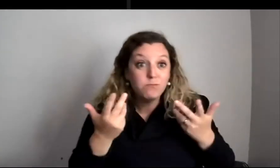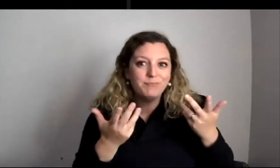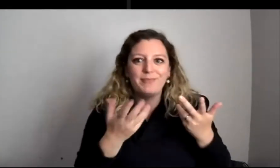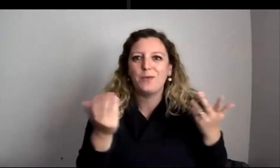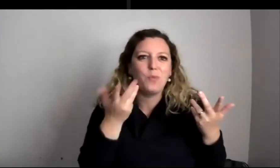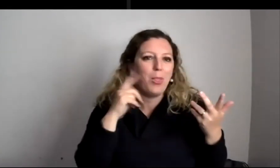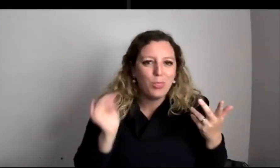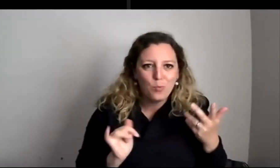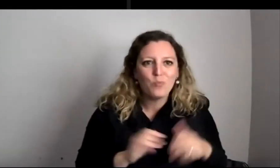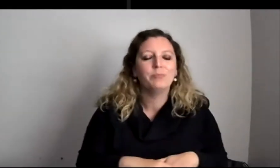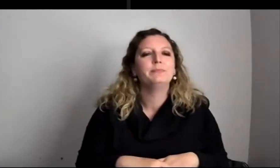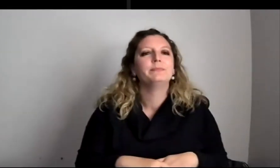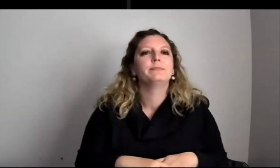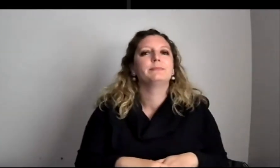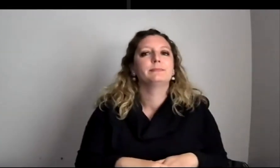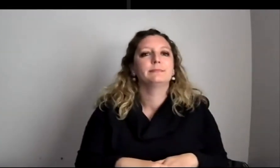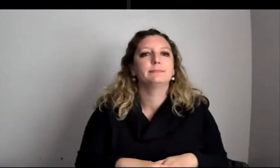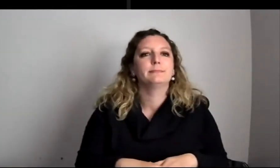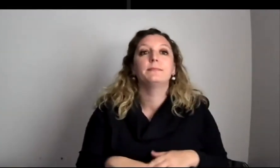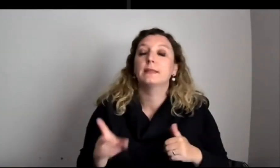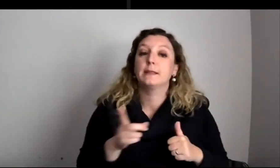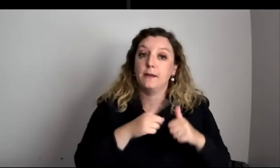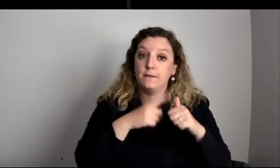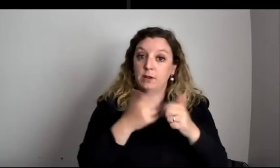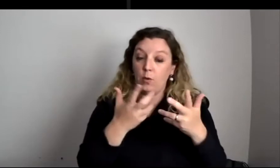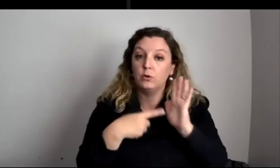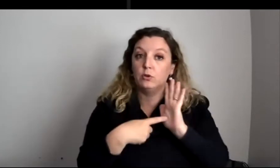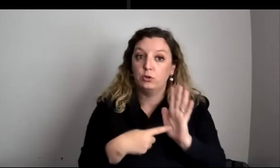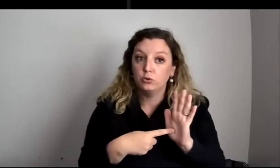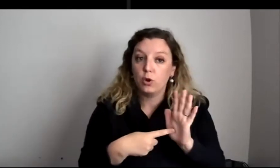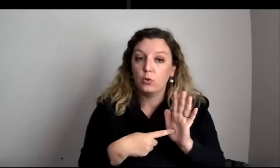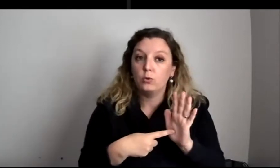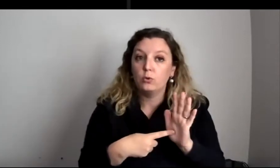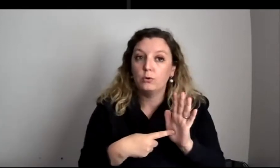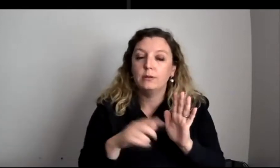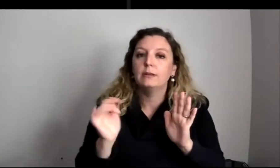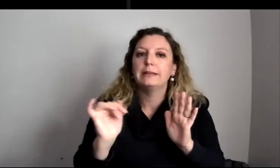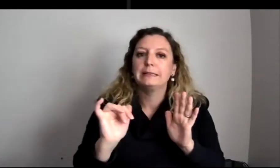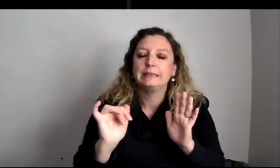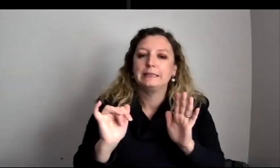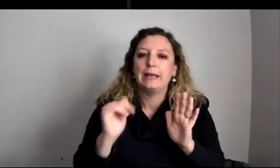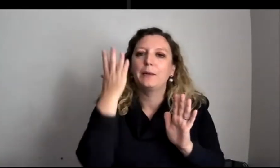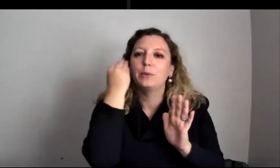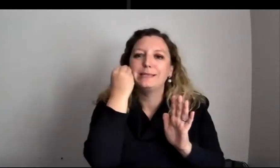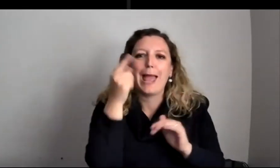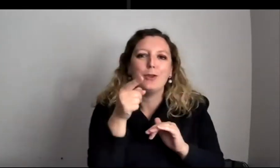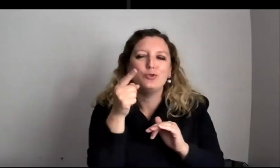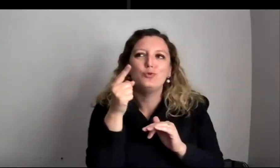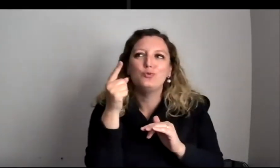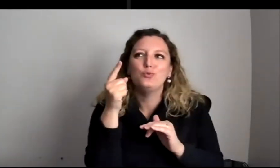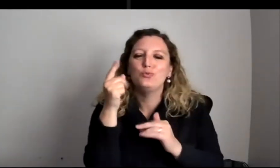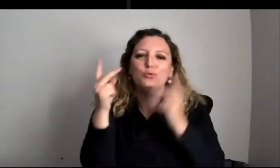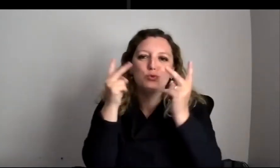what does it look like? So the first thing I want to show you is just, this is like a little, pretend you're all tourists coming